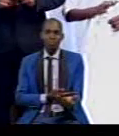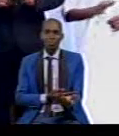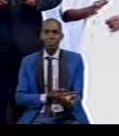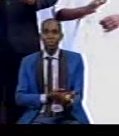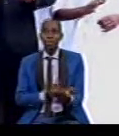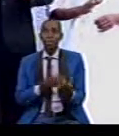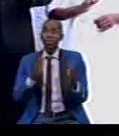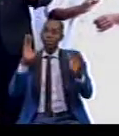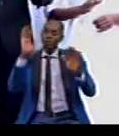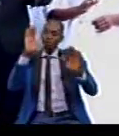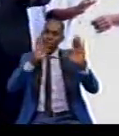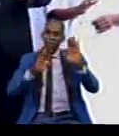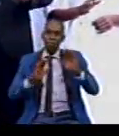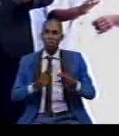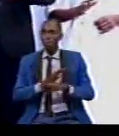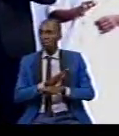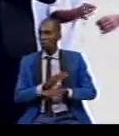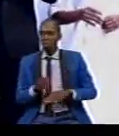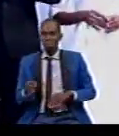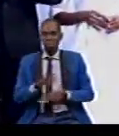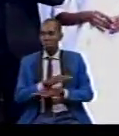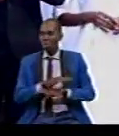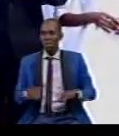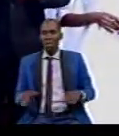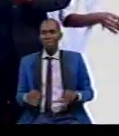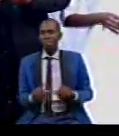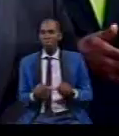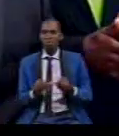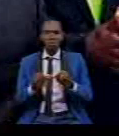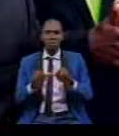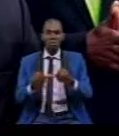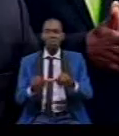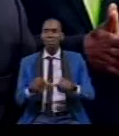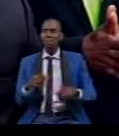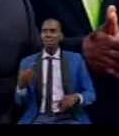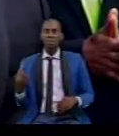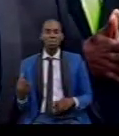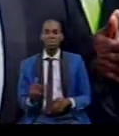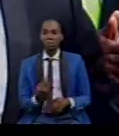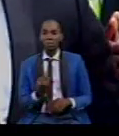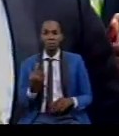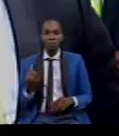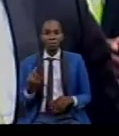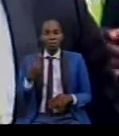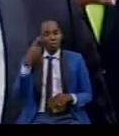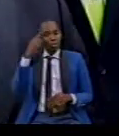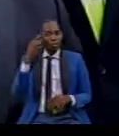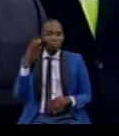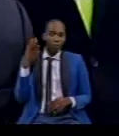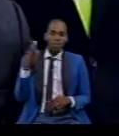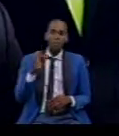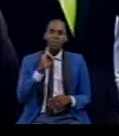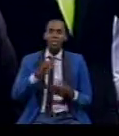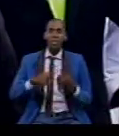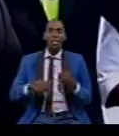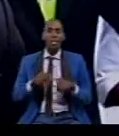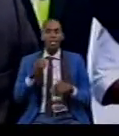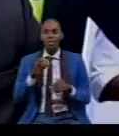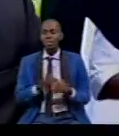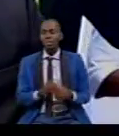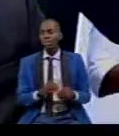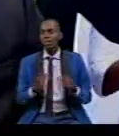19. Acts chapter 3, reading from verse 19. "Repent ye therefore and